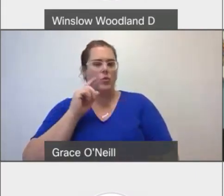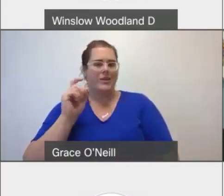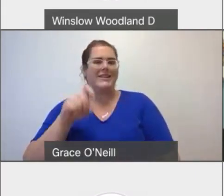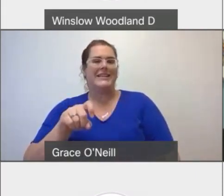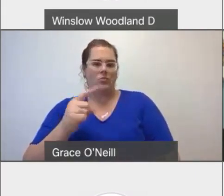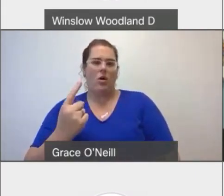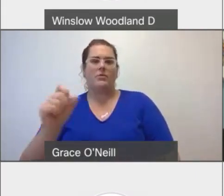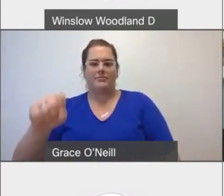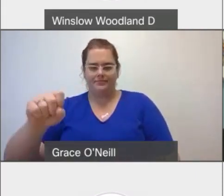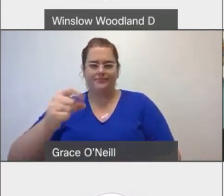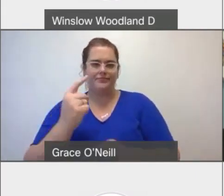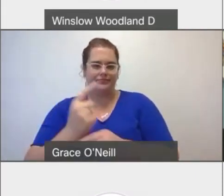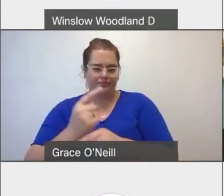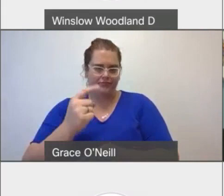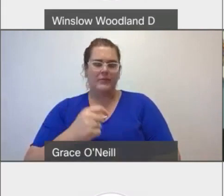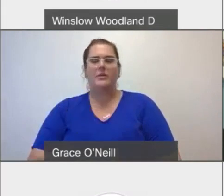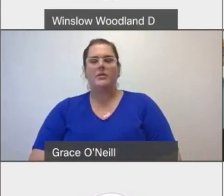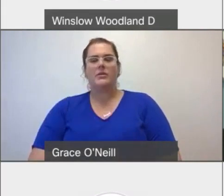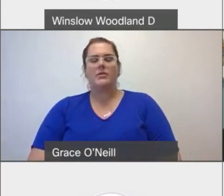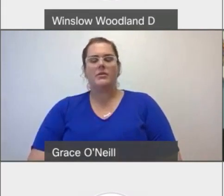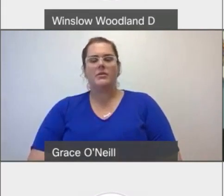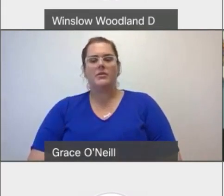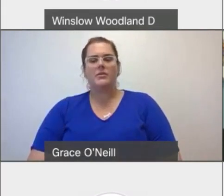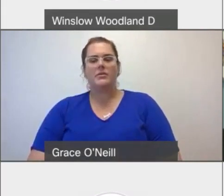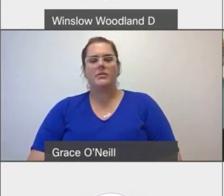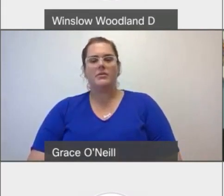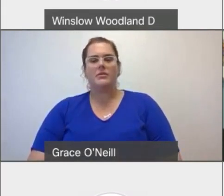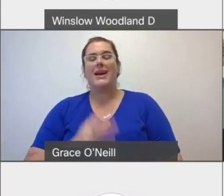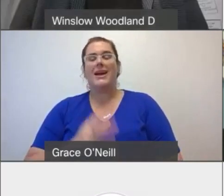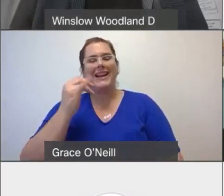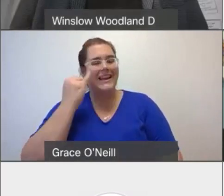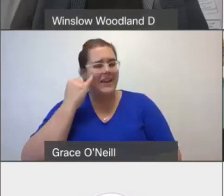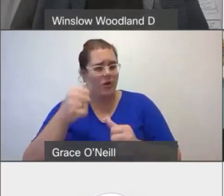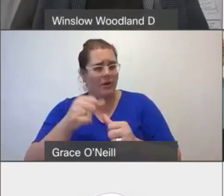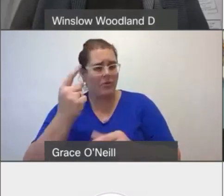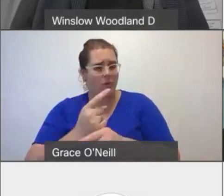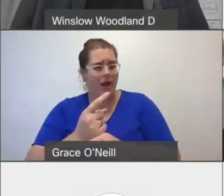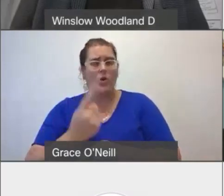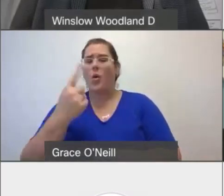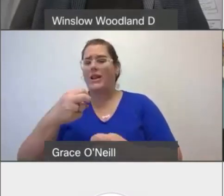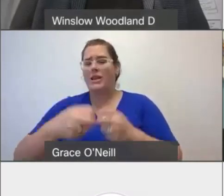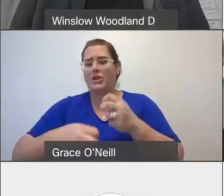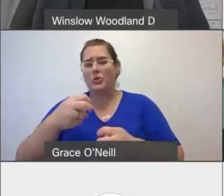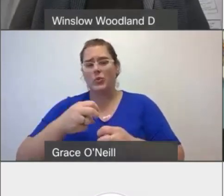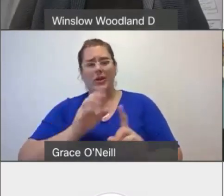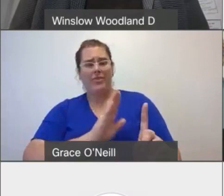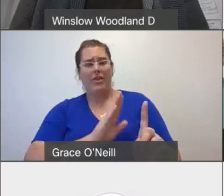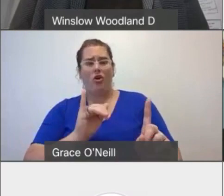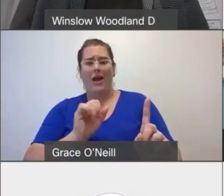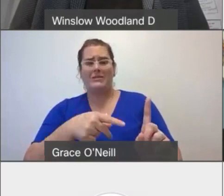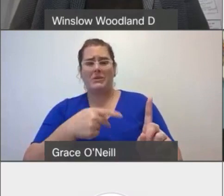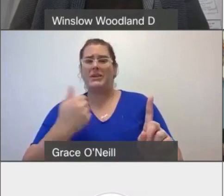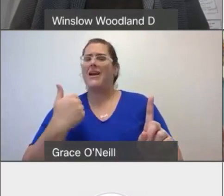Correct. And if I'm not mistaken, one of the issues was as long as they had all of these goals in their ISP and the